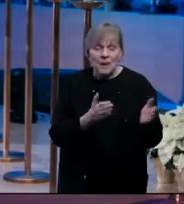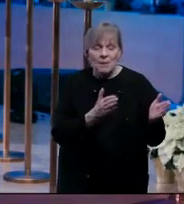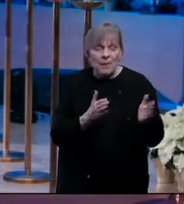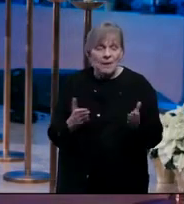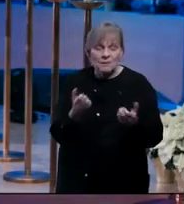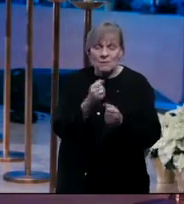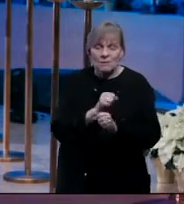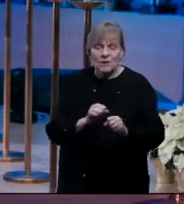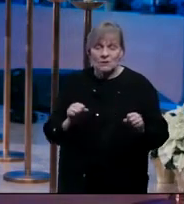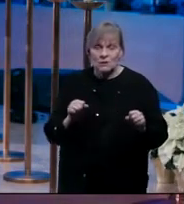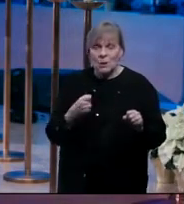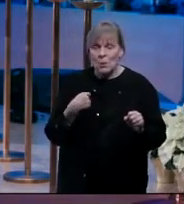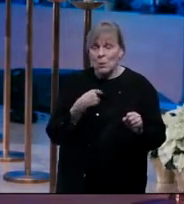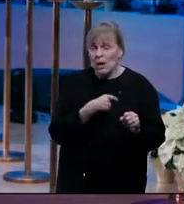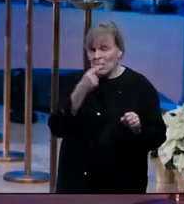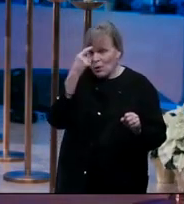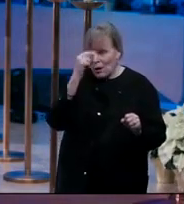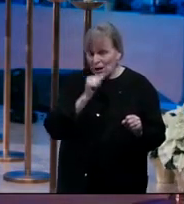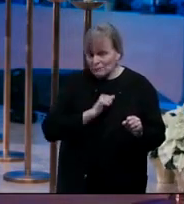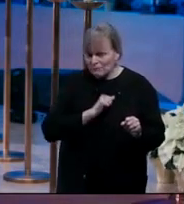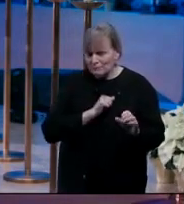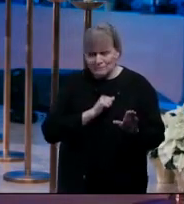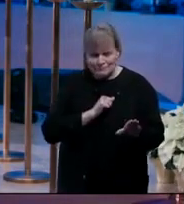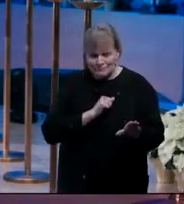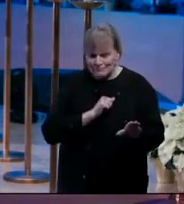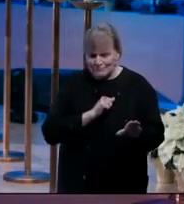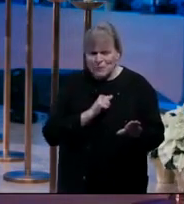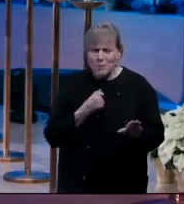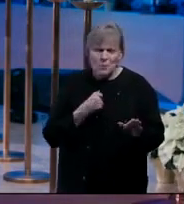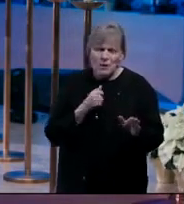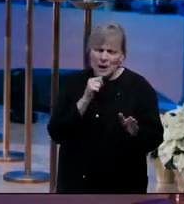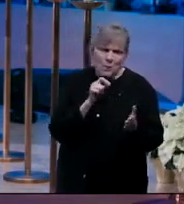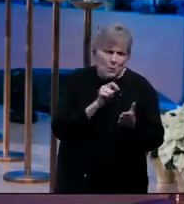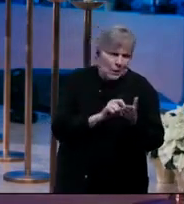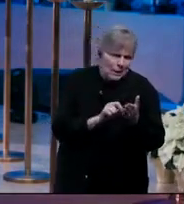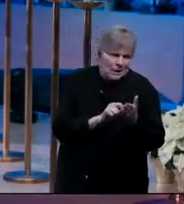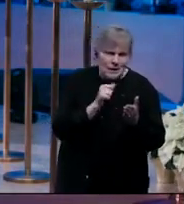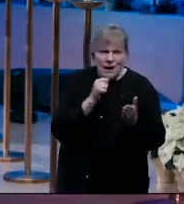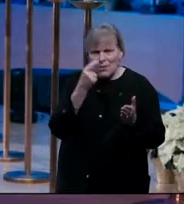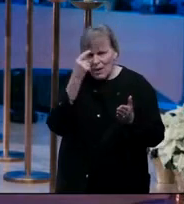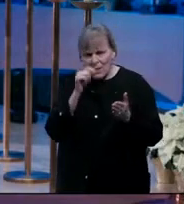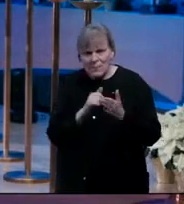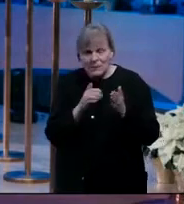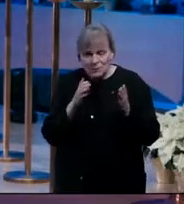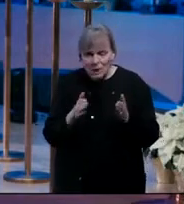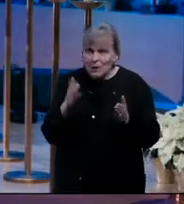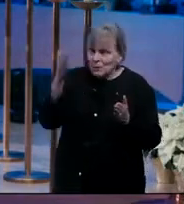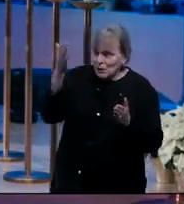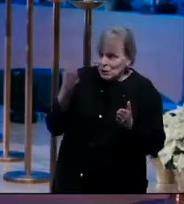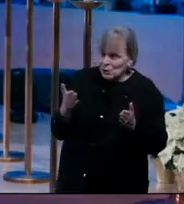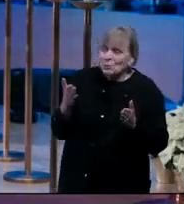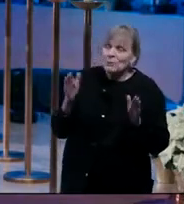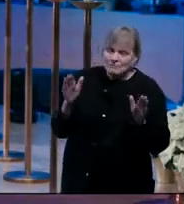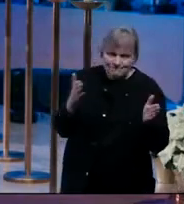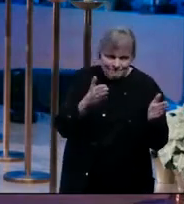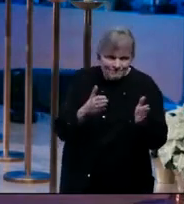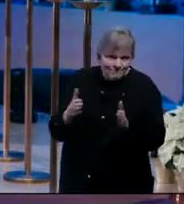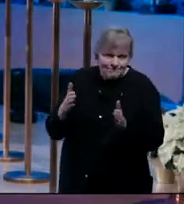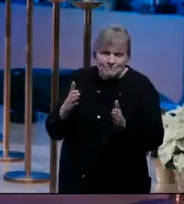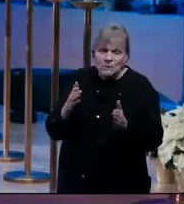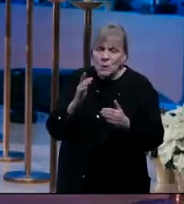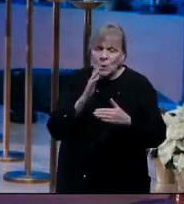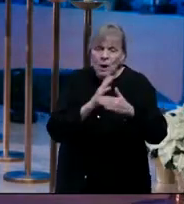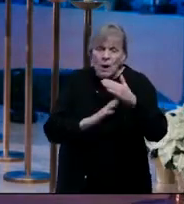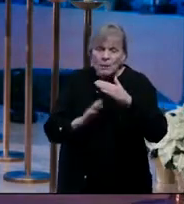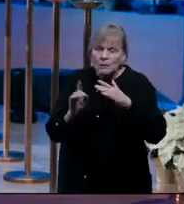of salvation that we could never have thought up. We wouldn't have written it this way. We wouldn't have thought of it this way. Yet this is how you did it, humbly showing up in this